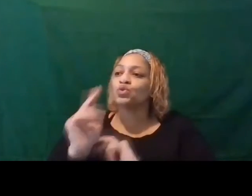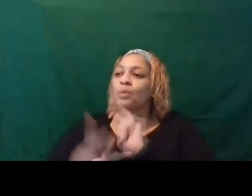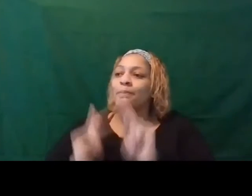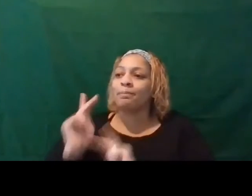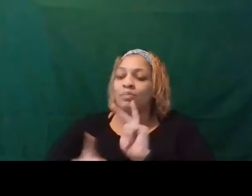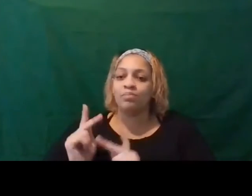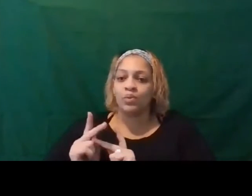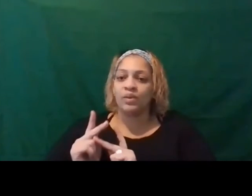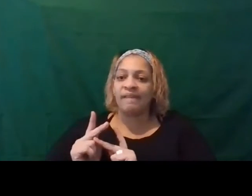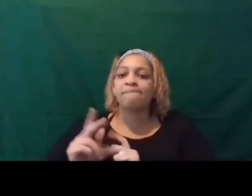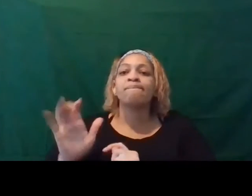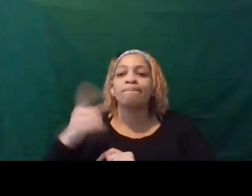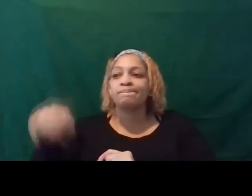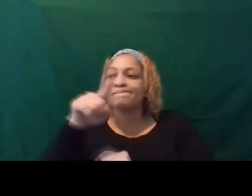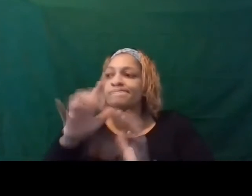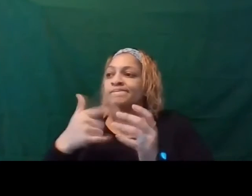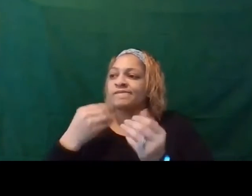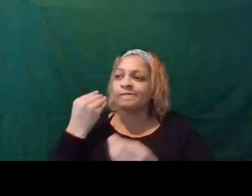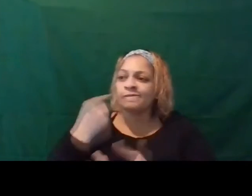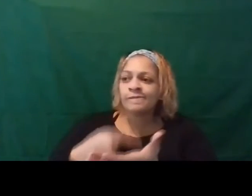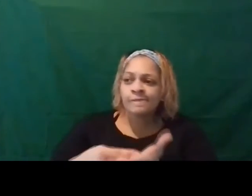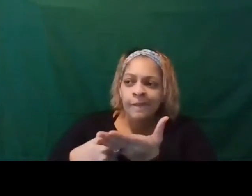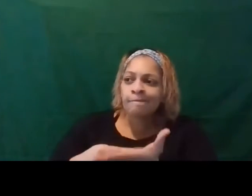personas about any fears that you may